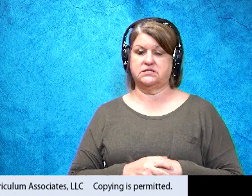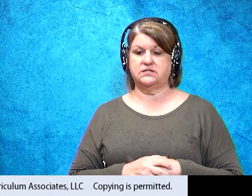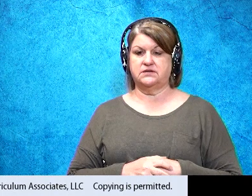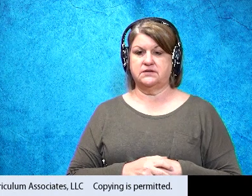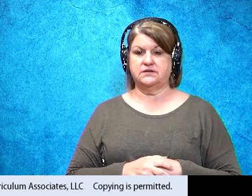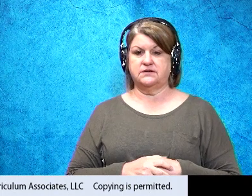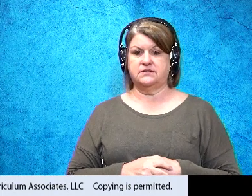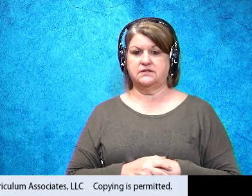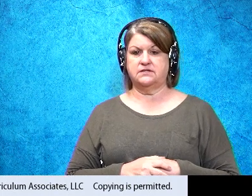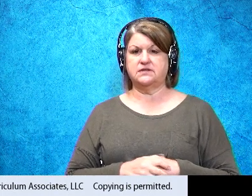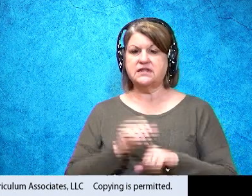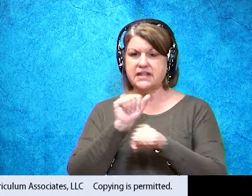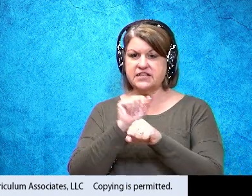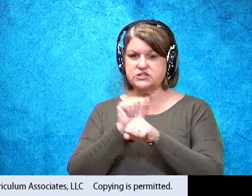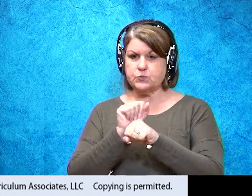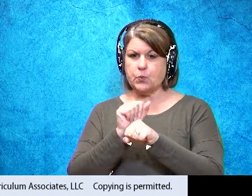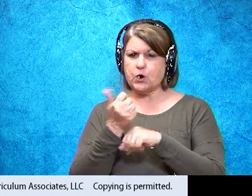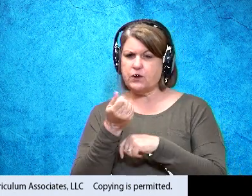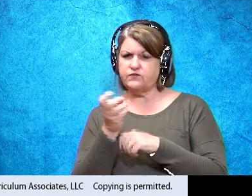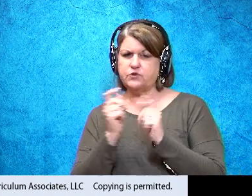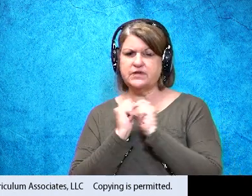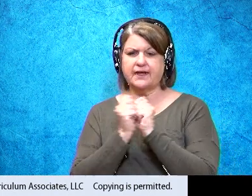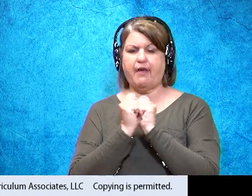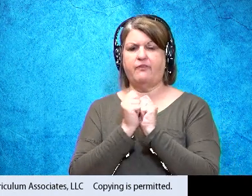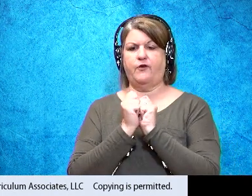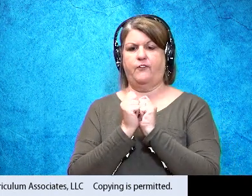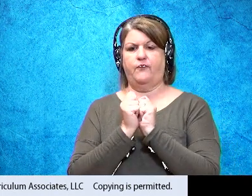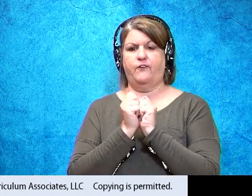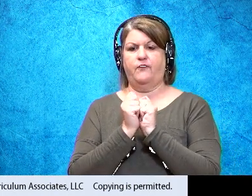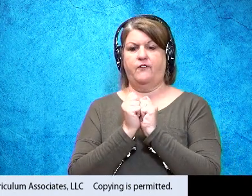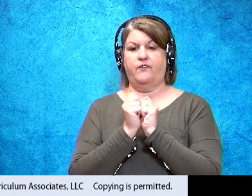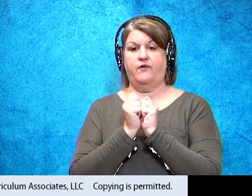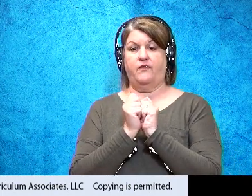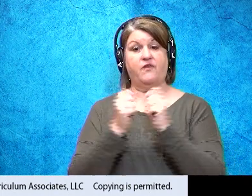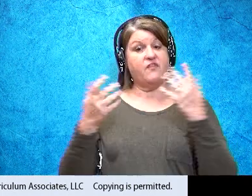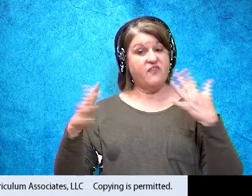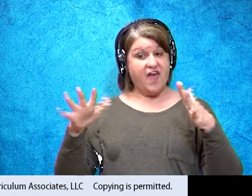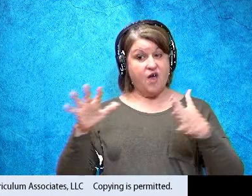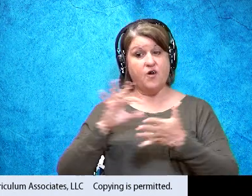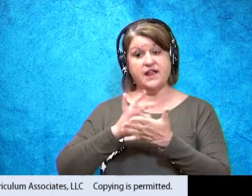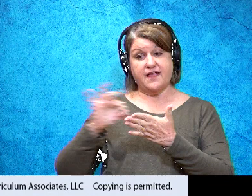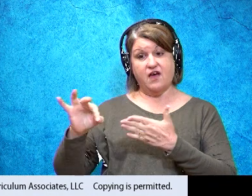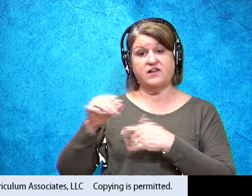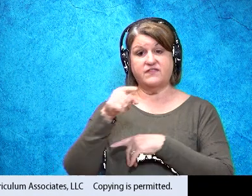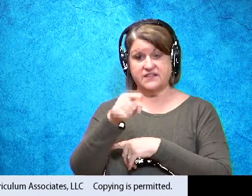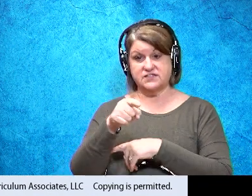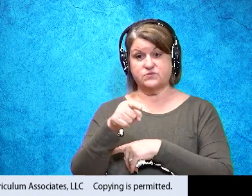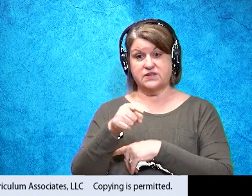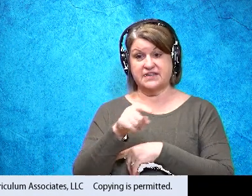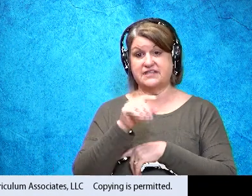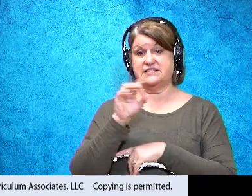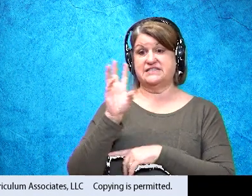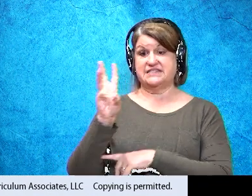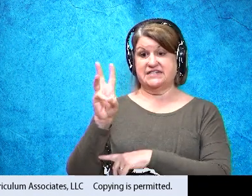Let's do a few problems together. They already counted this one for us,